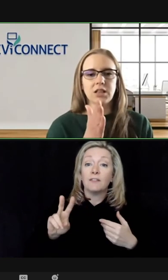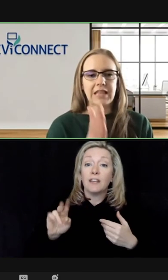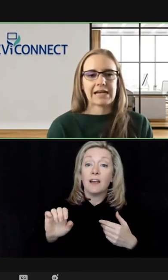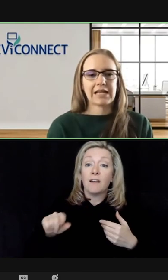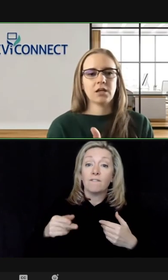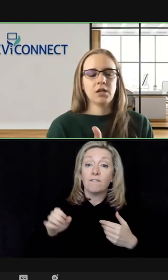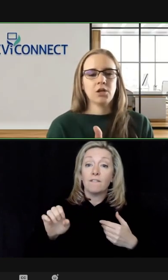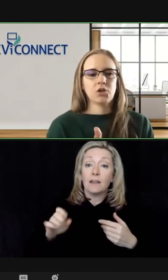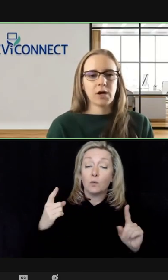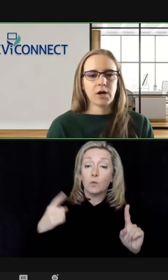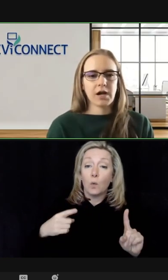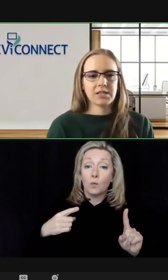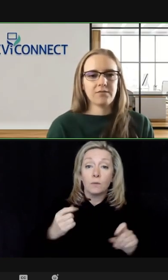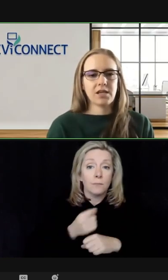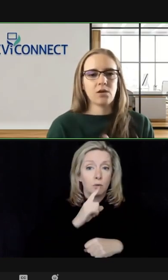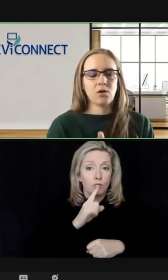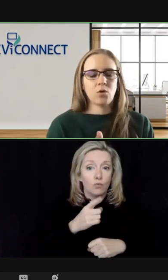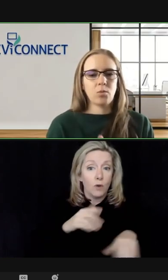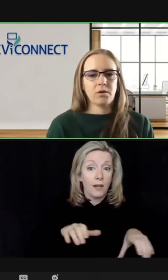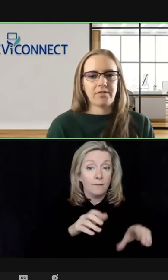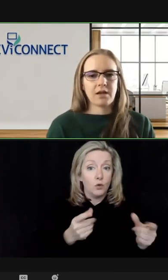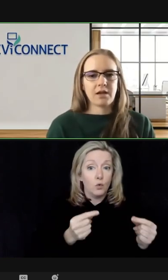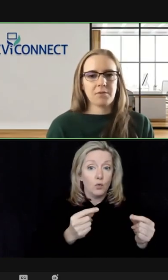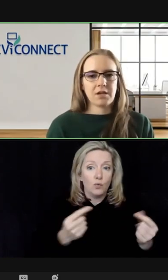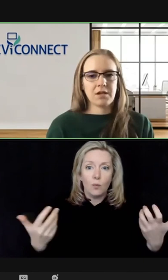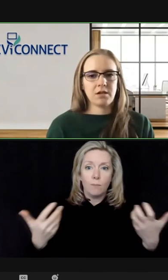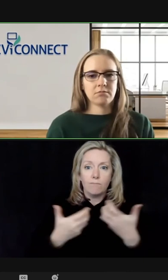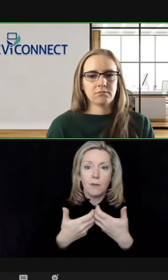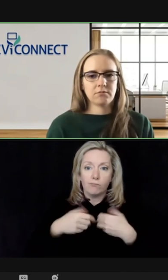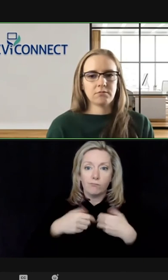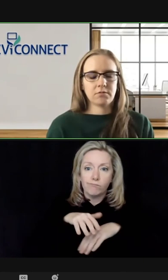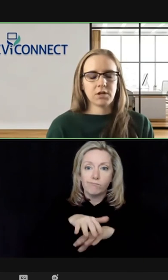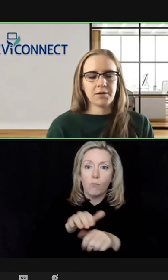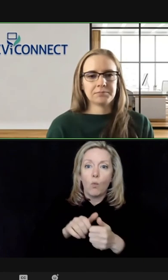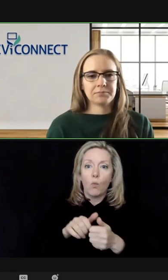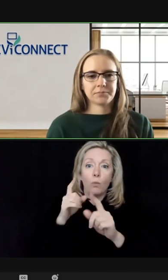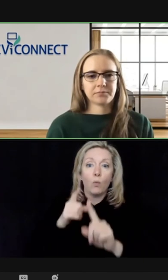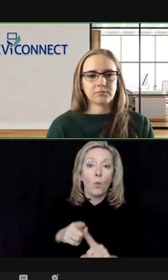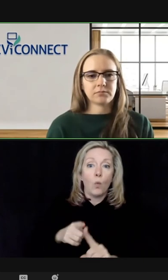Make sure you're aligning your activity with that. If you're going to be